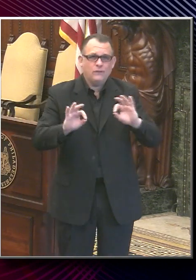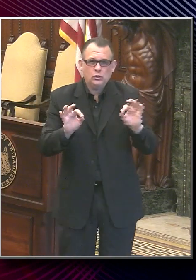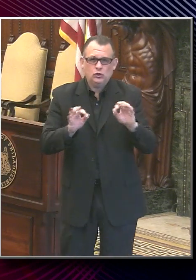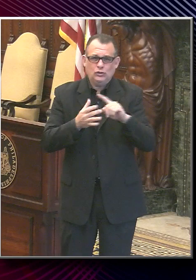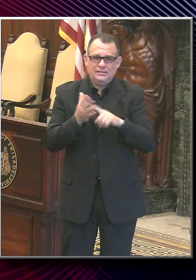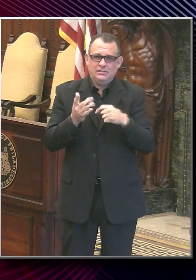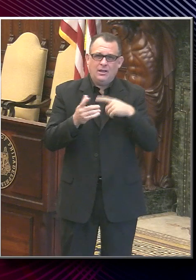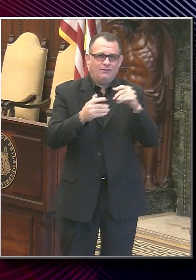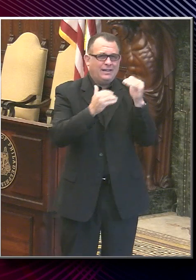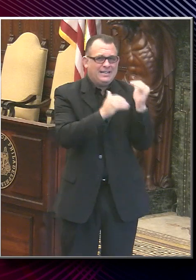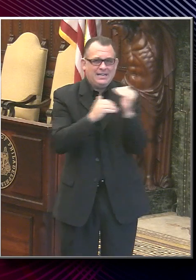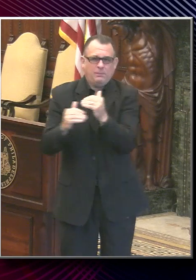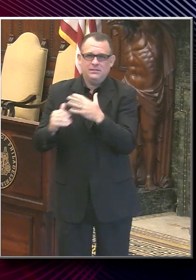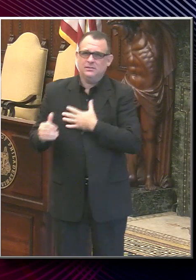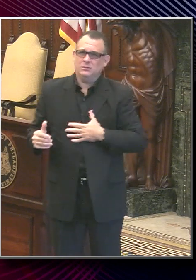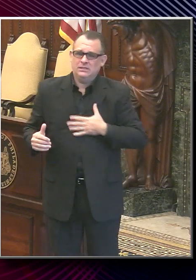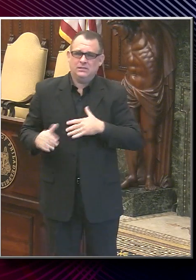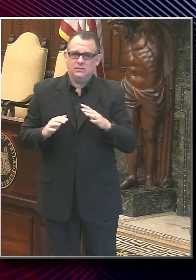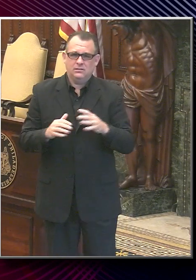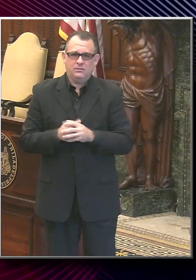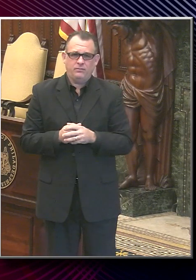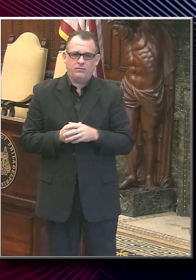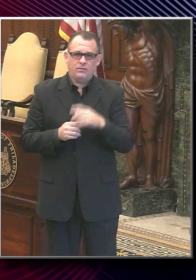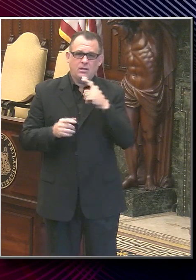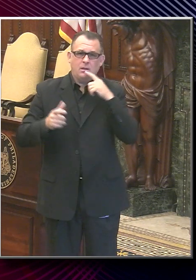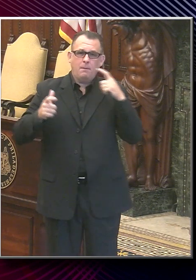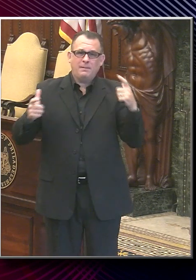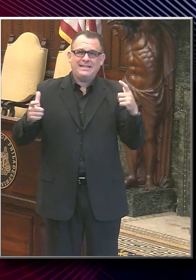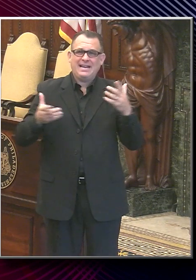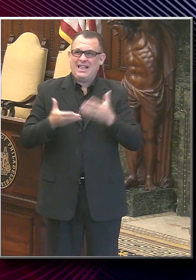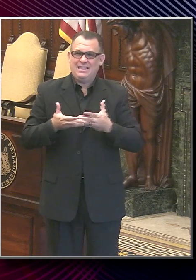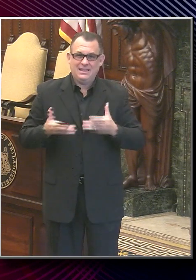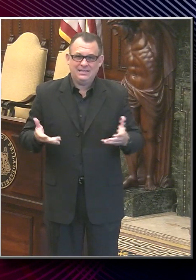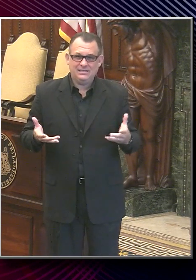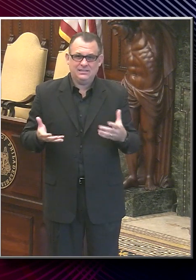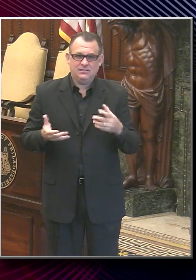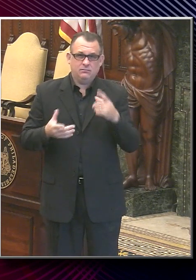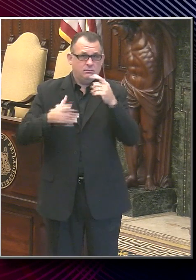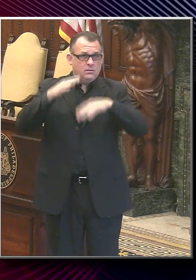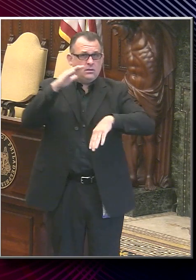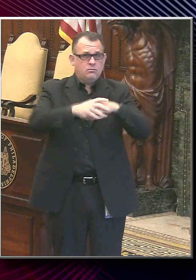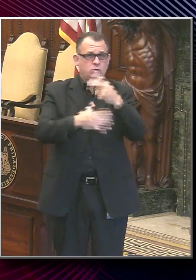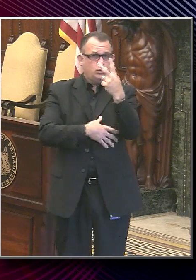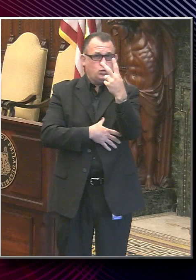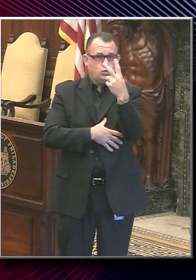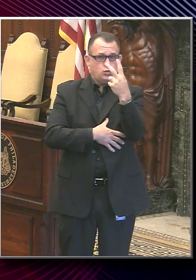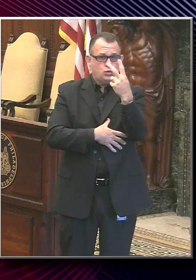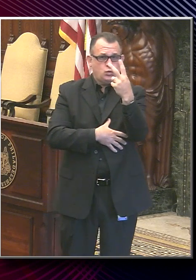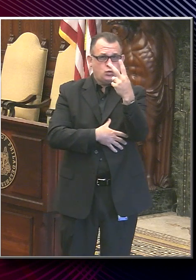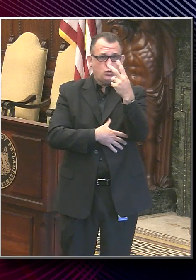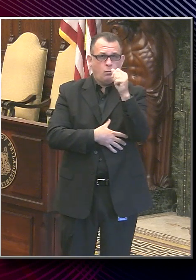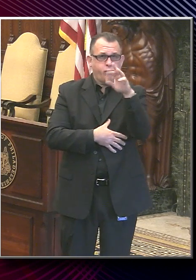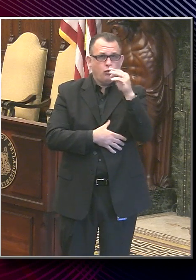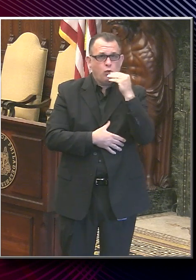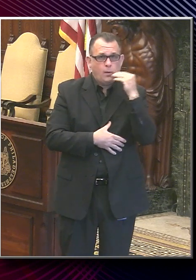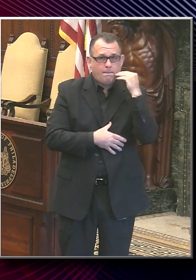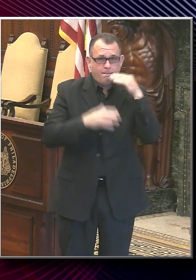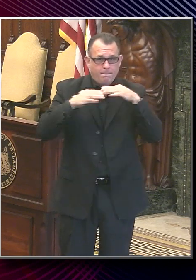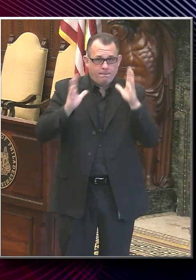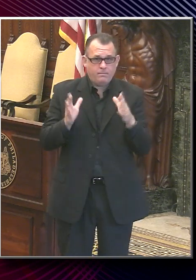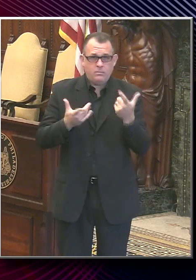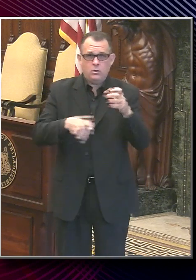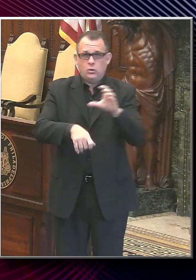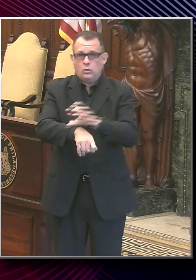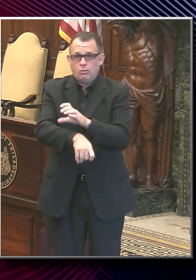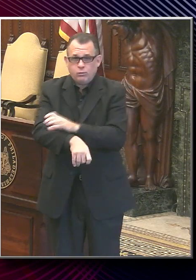limits. Limit bulk waste to 2 items per household only. No white metals, electronic waste such as computers or